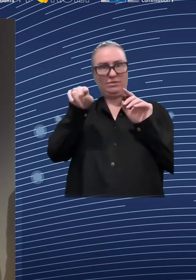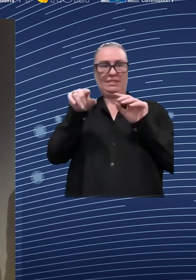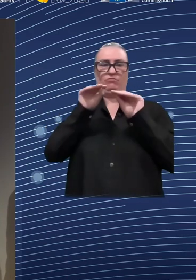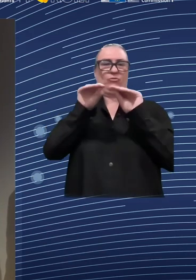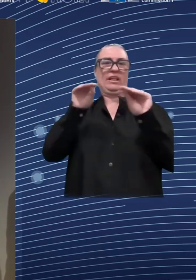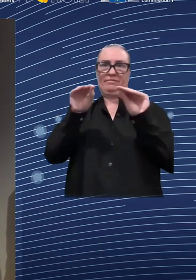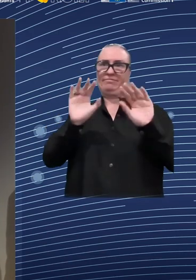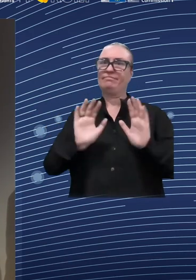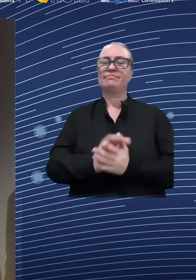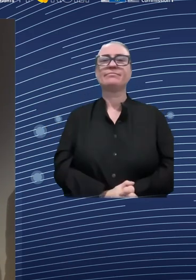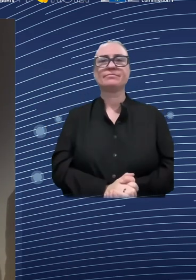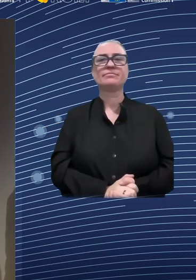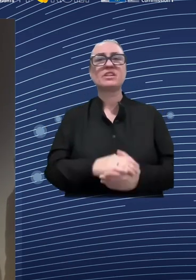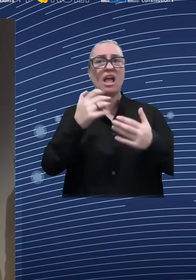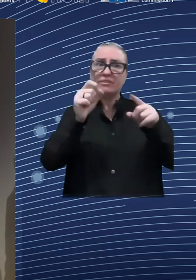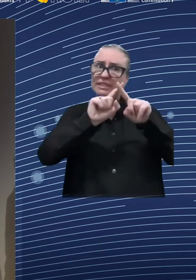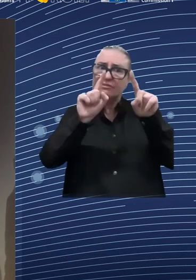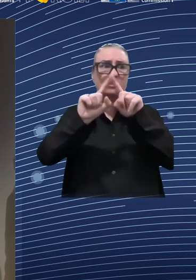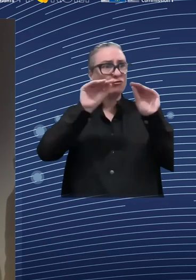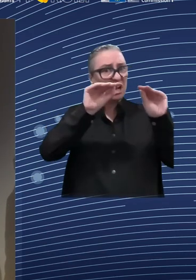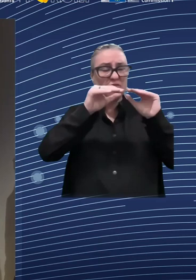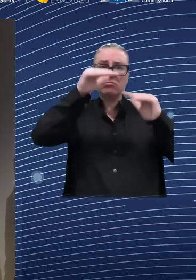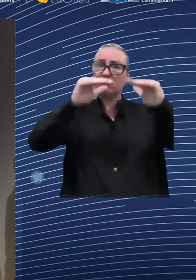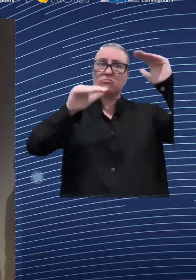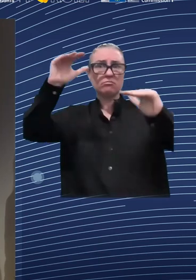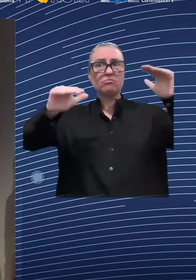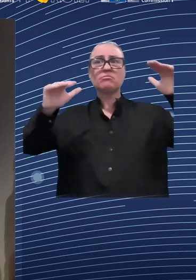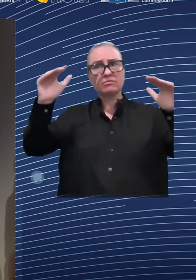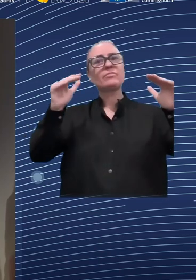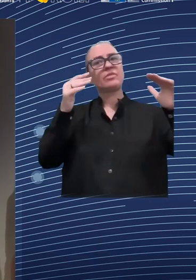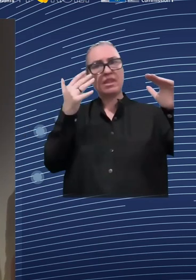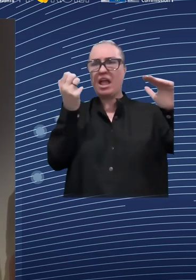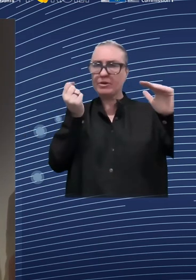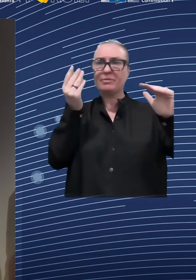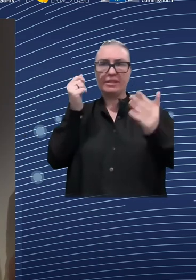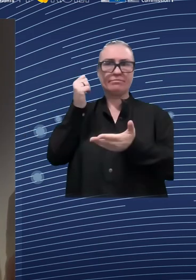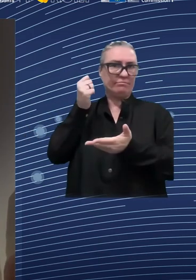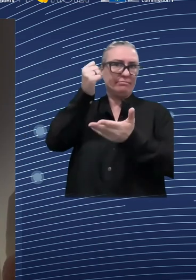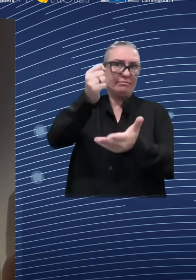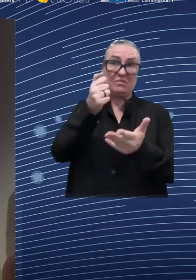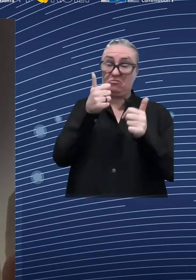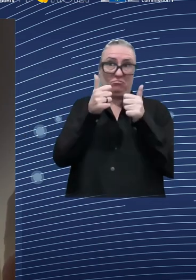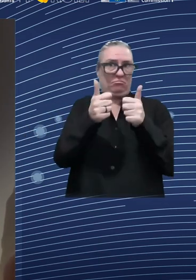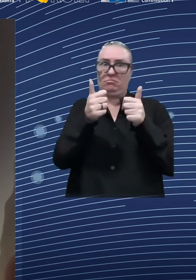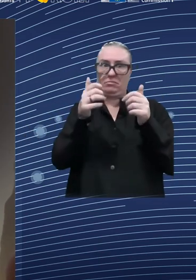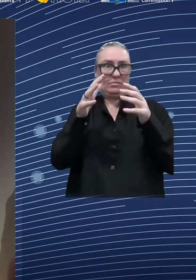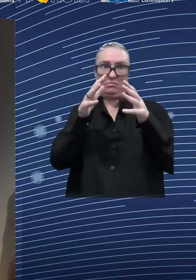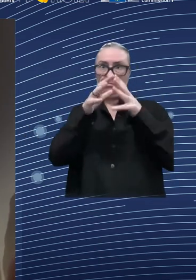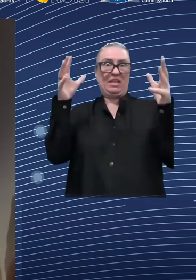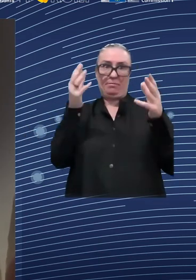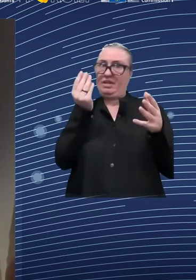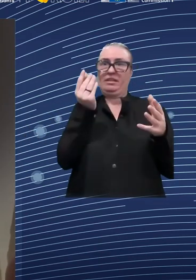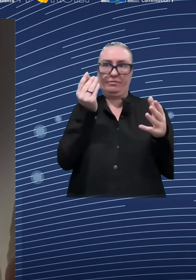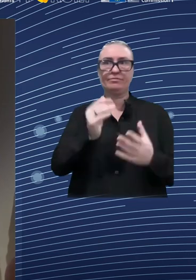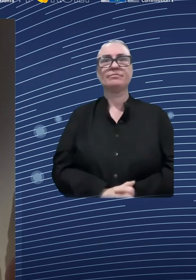very big, and it's a question of how to choose from all of that. And especially we are living in an